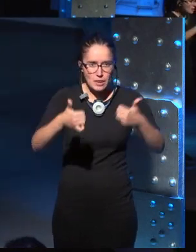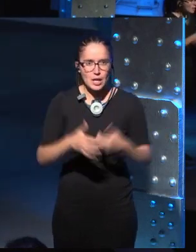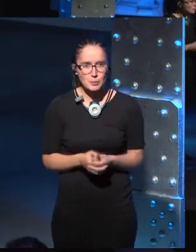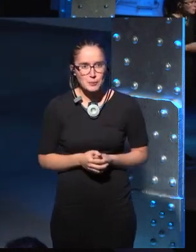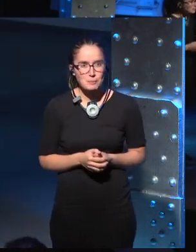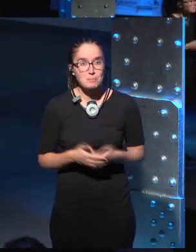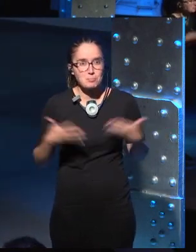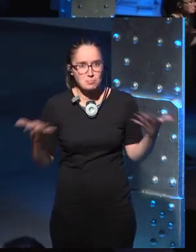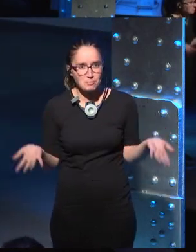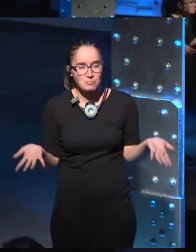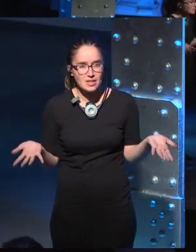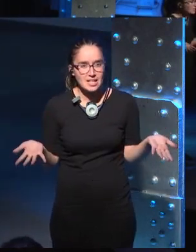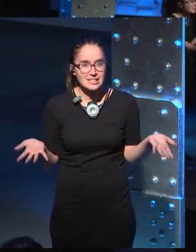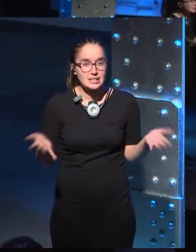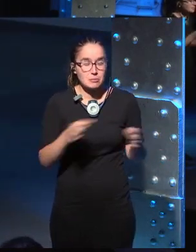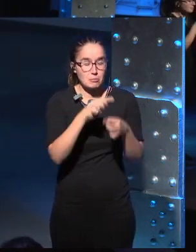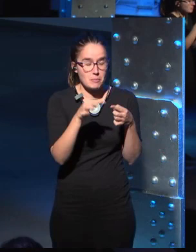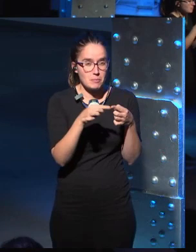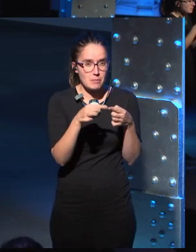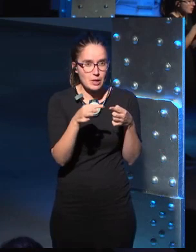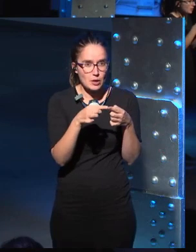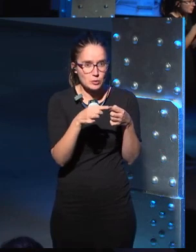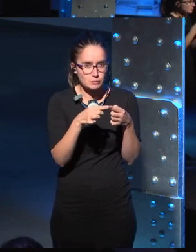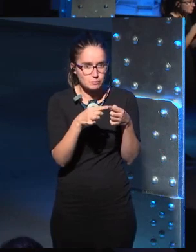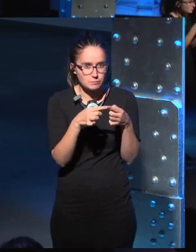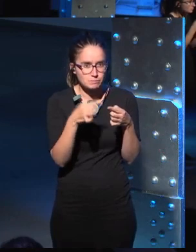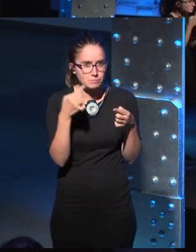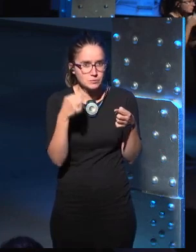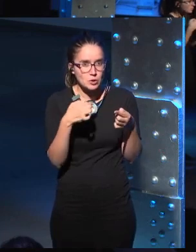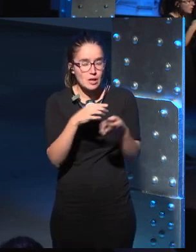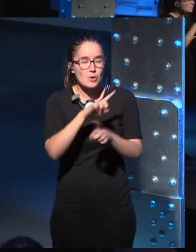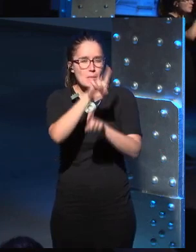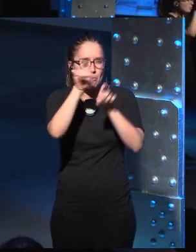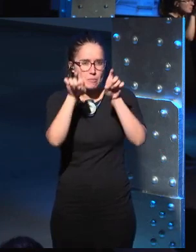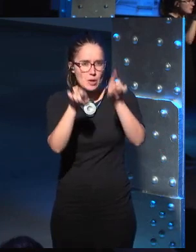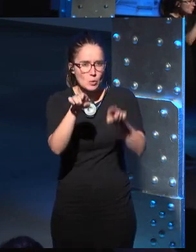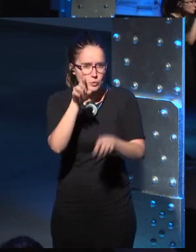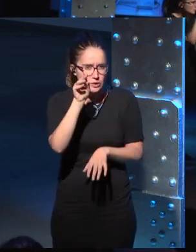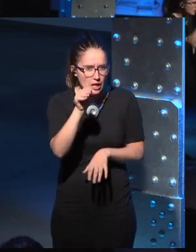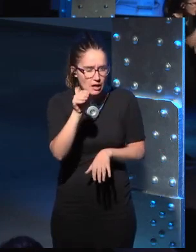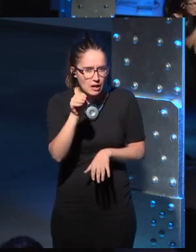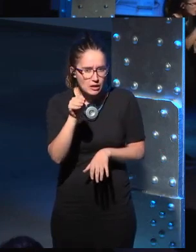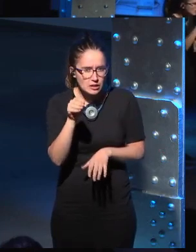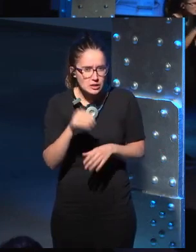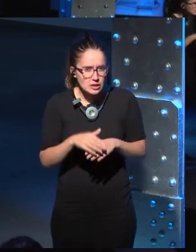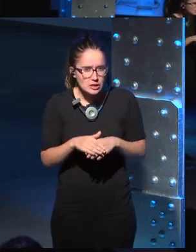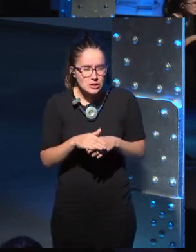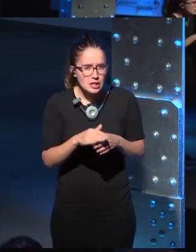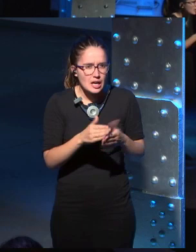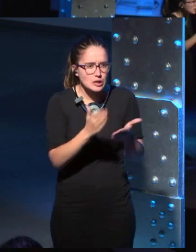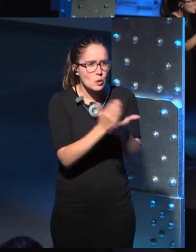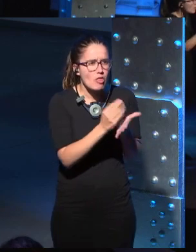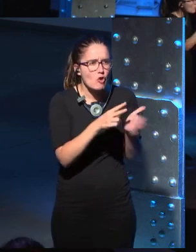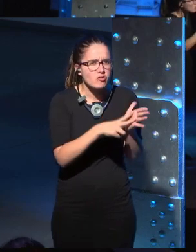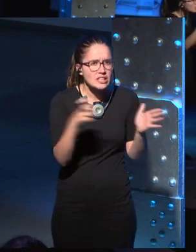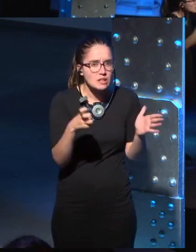So, first, let me ask you a question. Who has done physics in the room at some stage